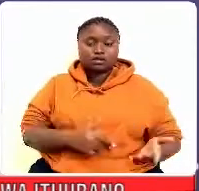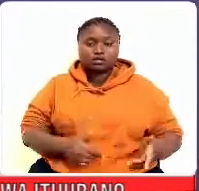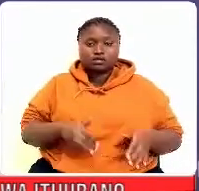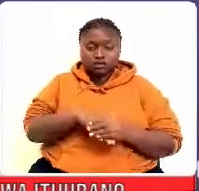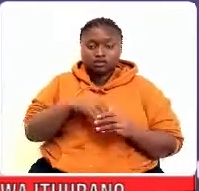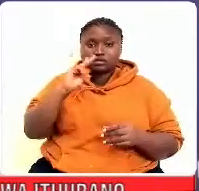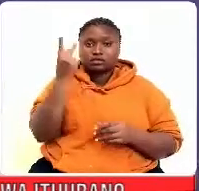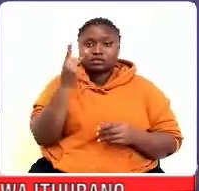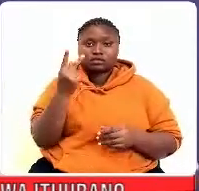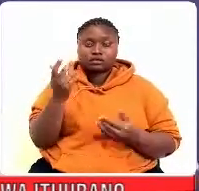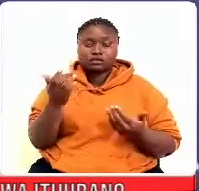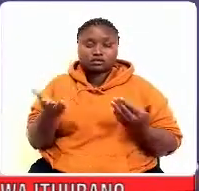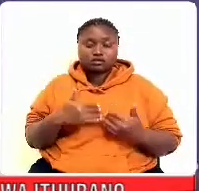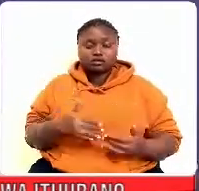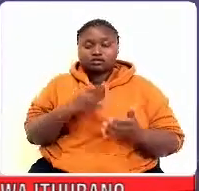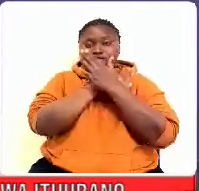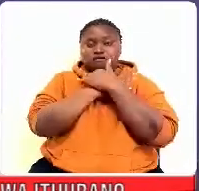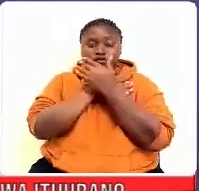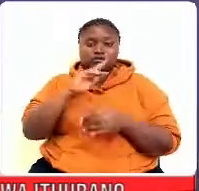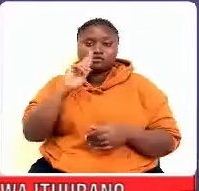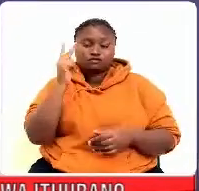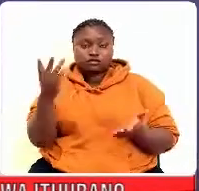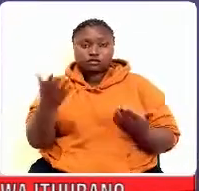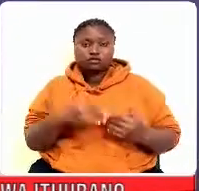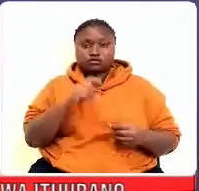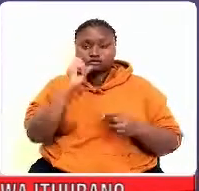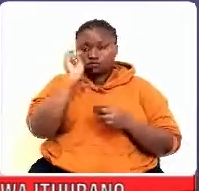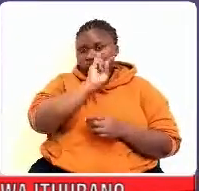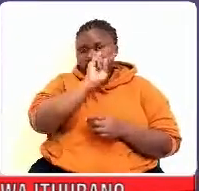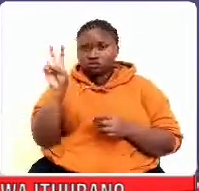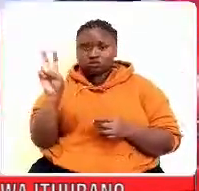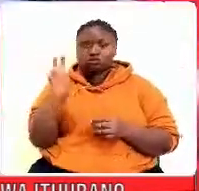Kenya and many friends of Kenya will be watching this election.